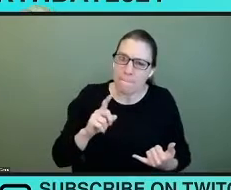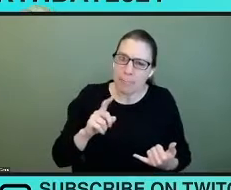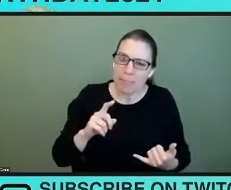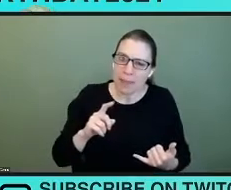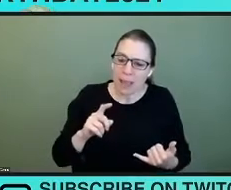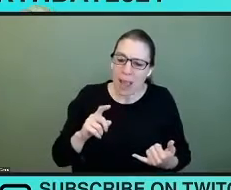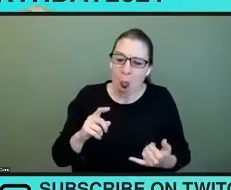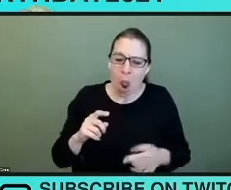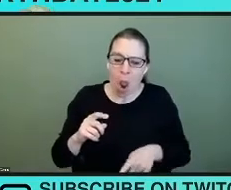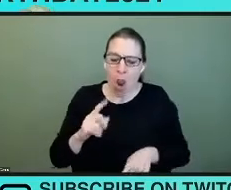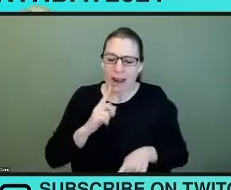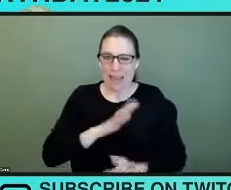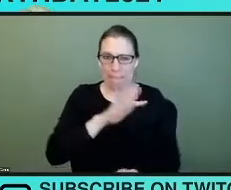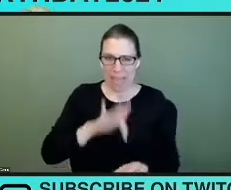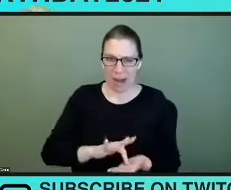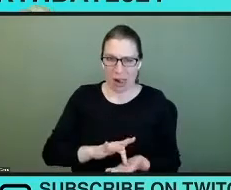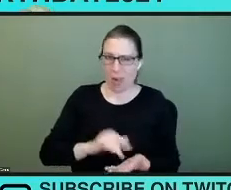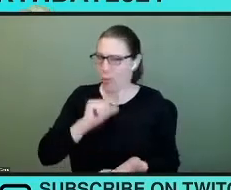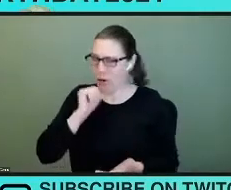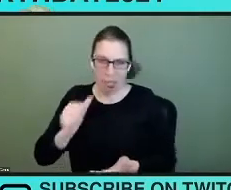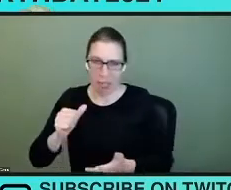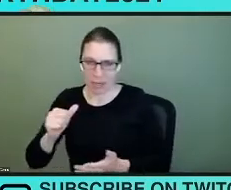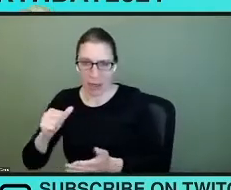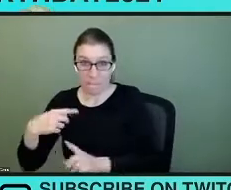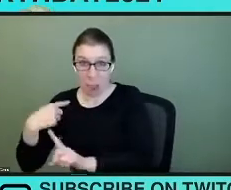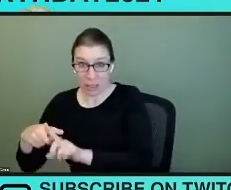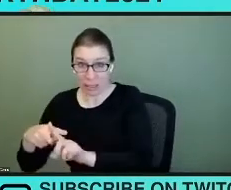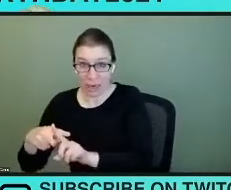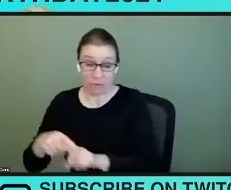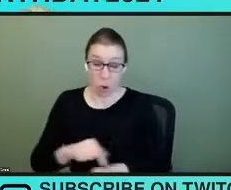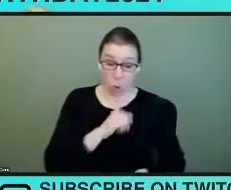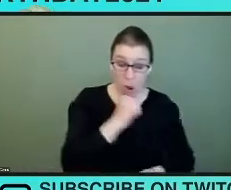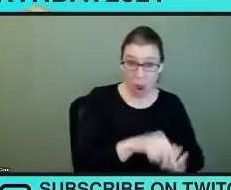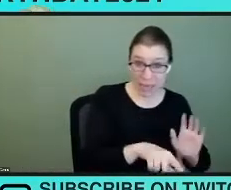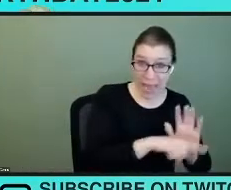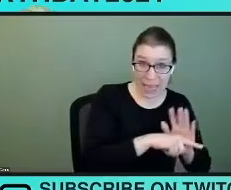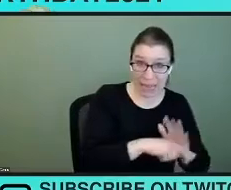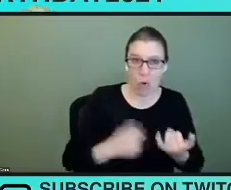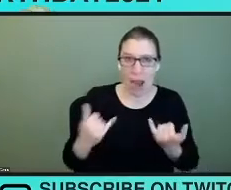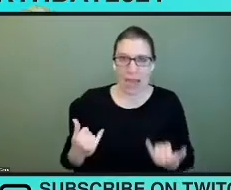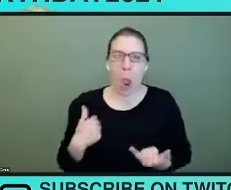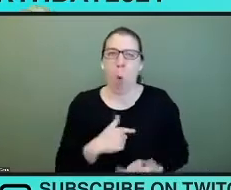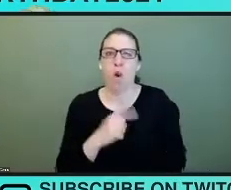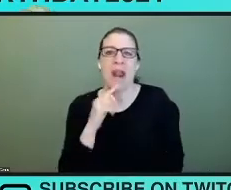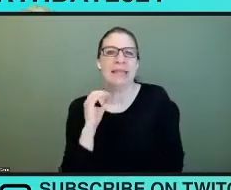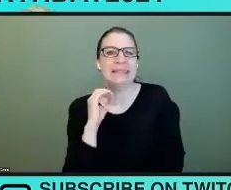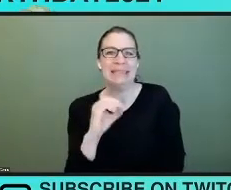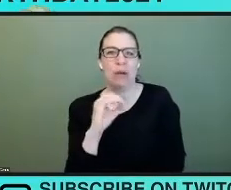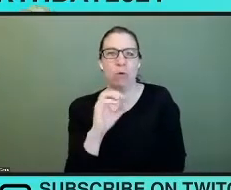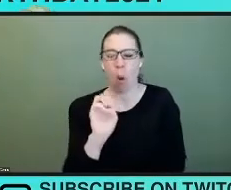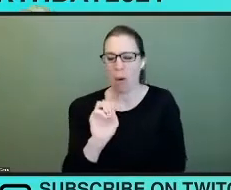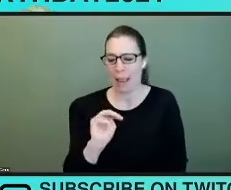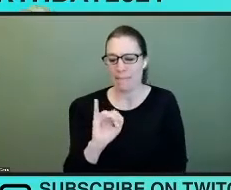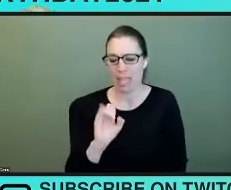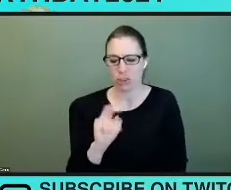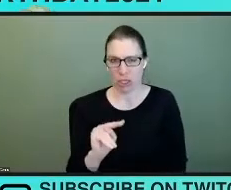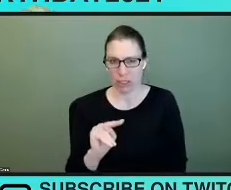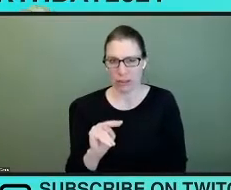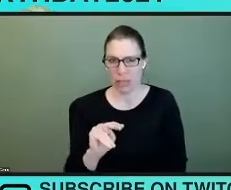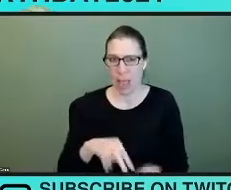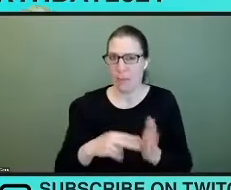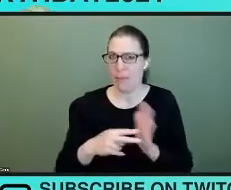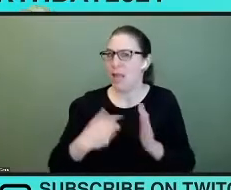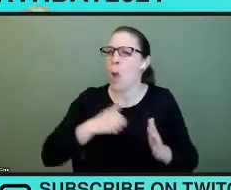there's something we are emitting positively, we want to stop at the zero emission first, which is a kind of putting something at the chimney or